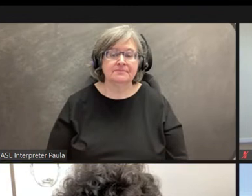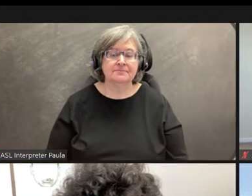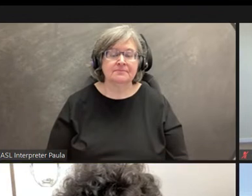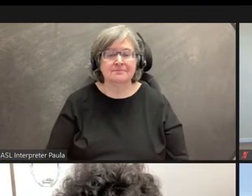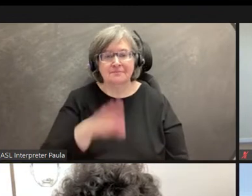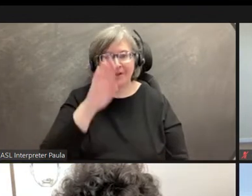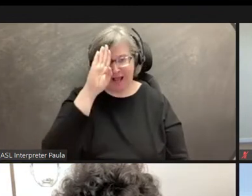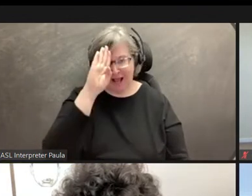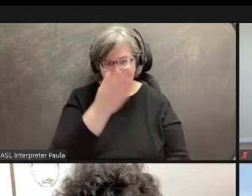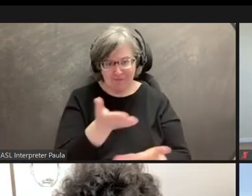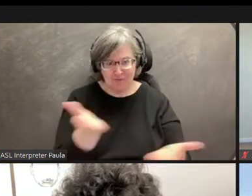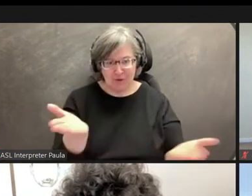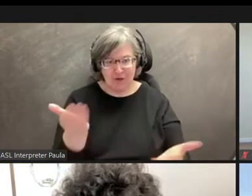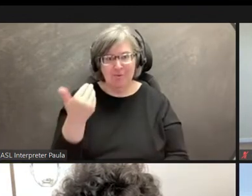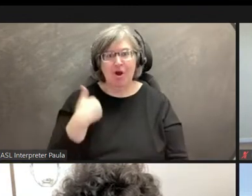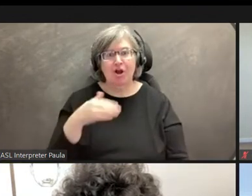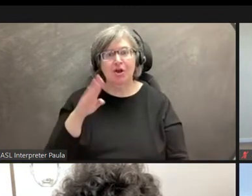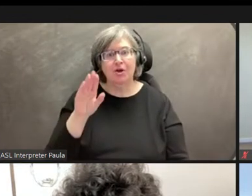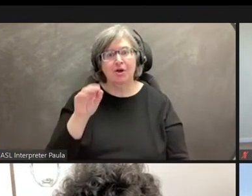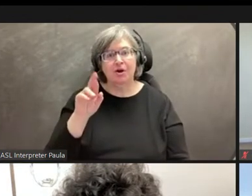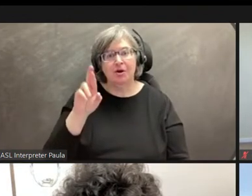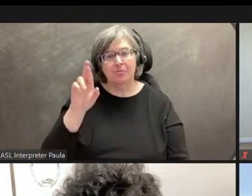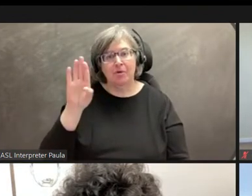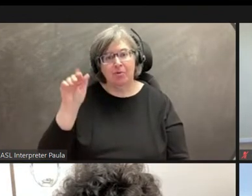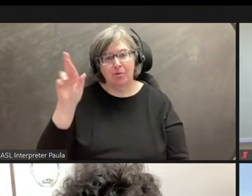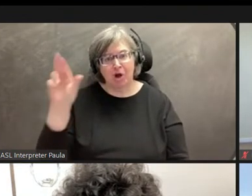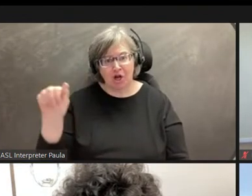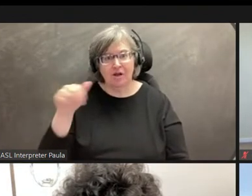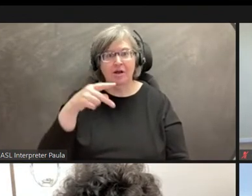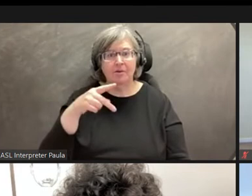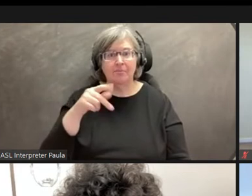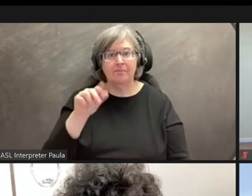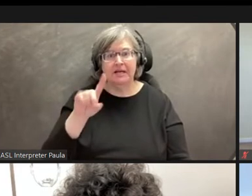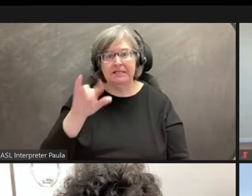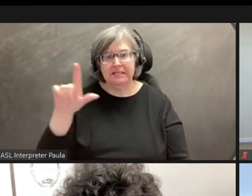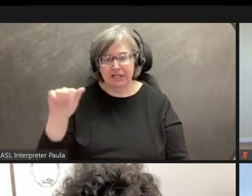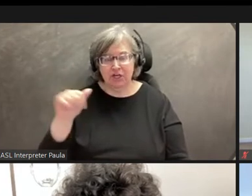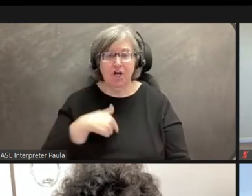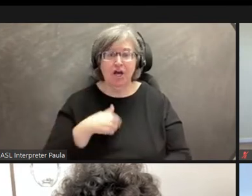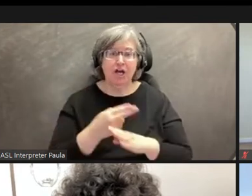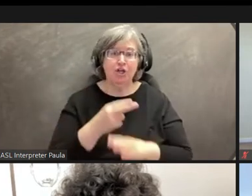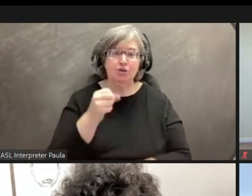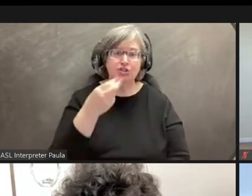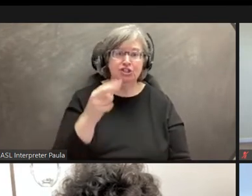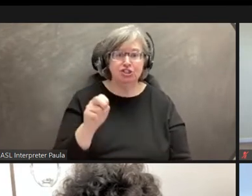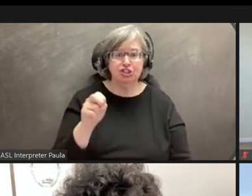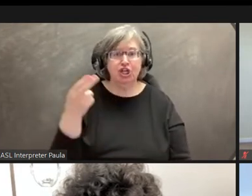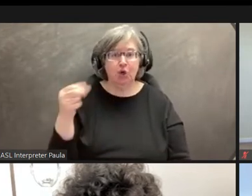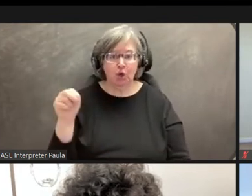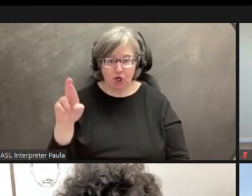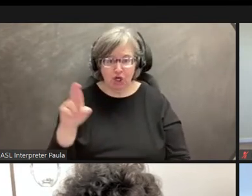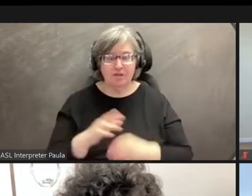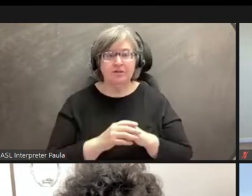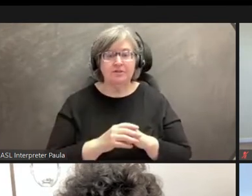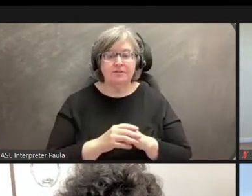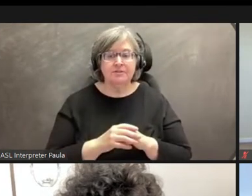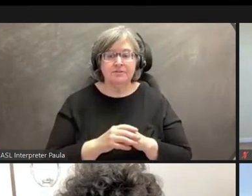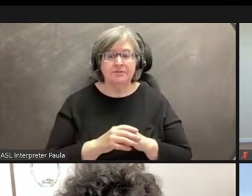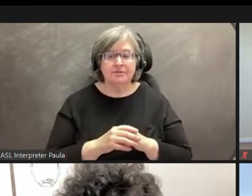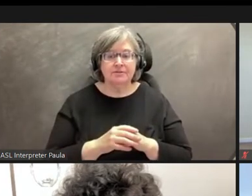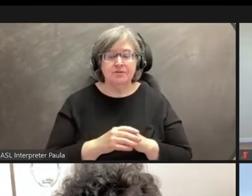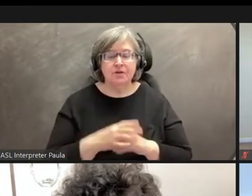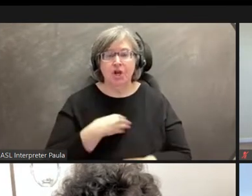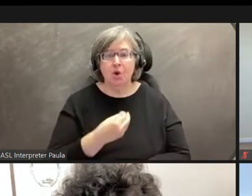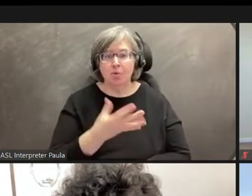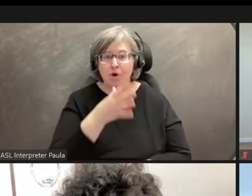Hi, everyone. I'm Barbara Padilla. My pronouns are she, her, and I'm a